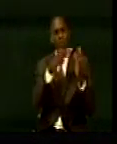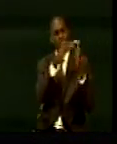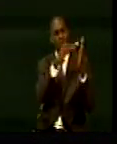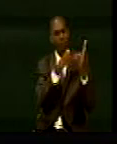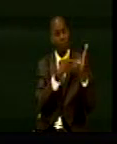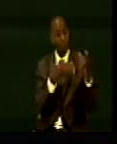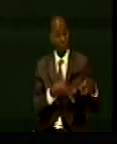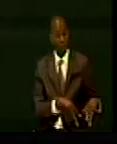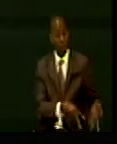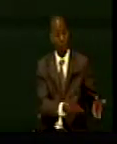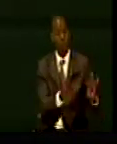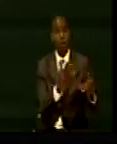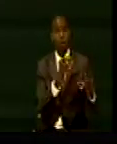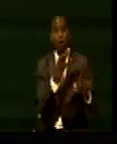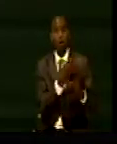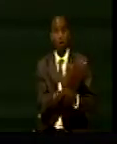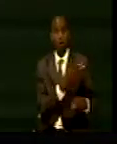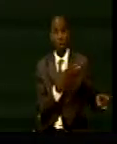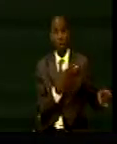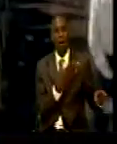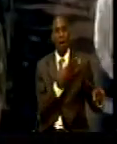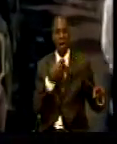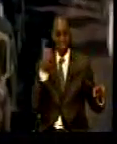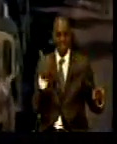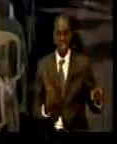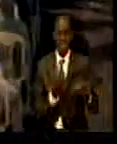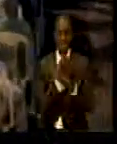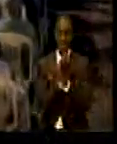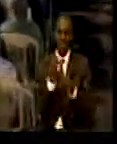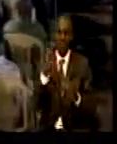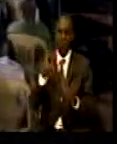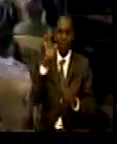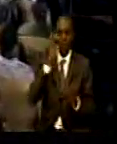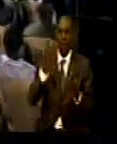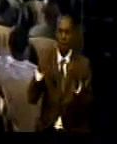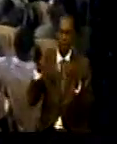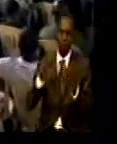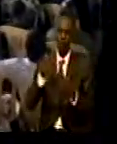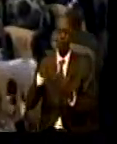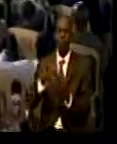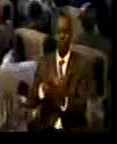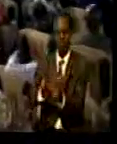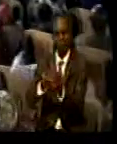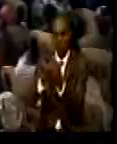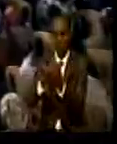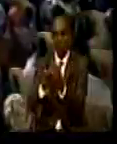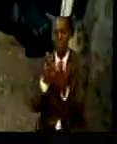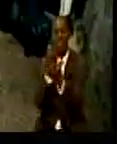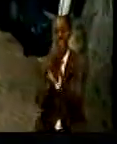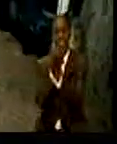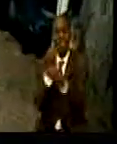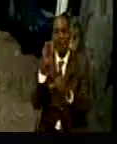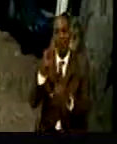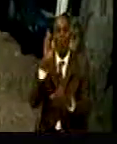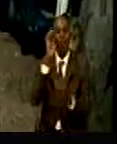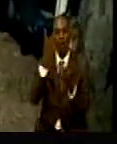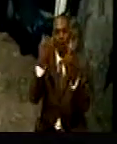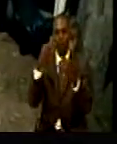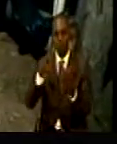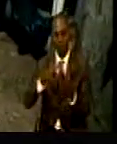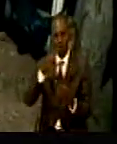And now salvation will come to you. Congratulations, salvation will come to you.